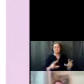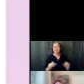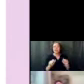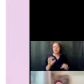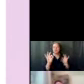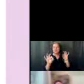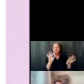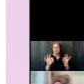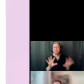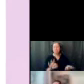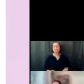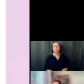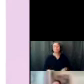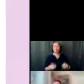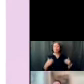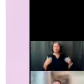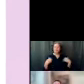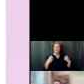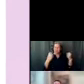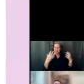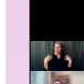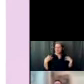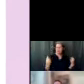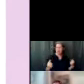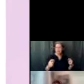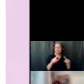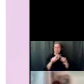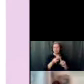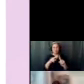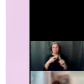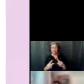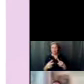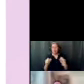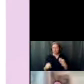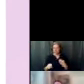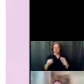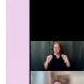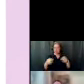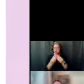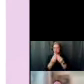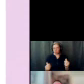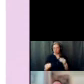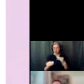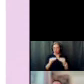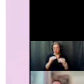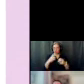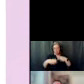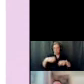strength, perspective, or just unparalleled problem solving, right? And again,